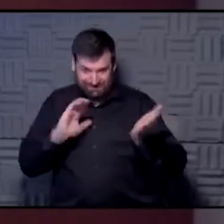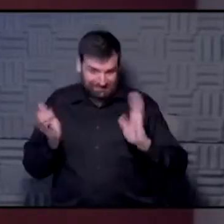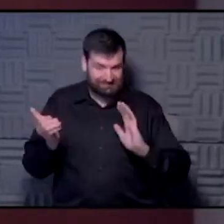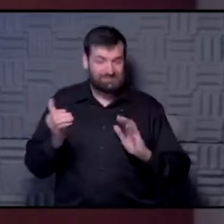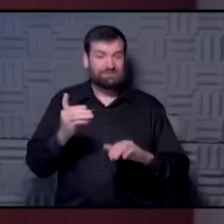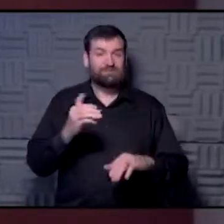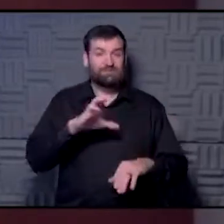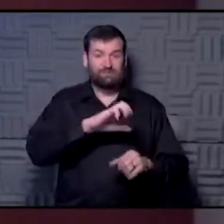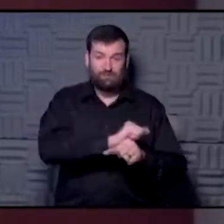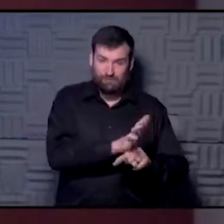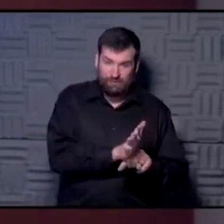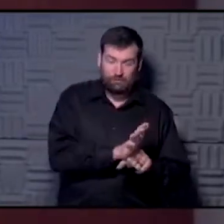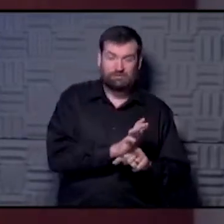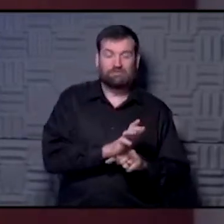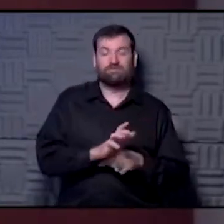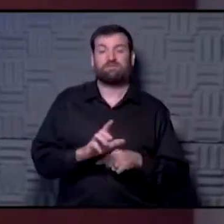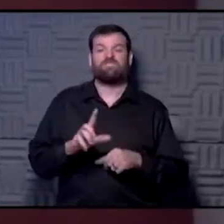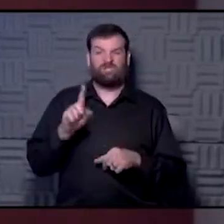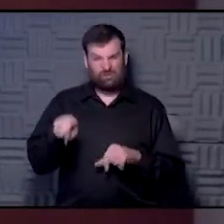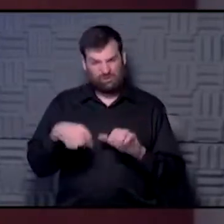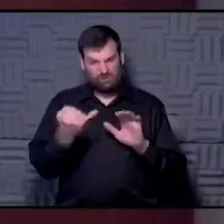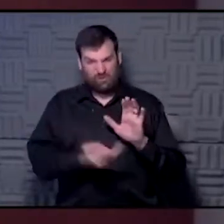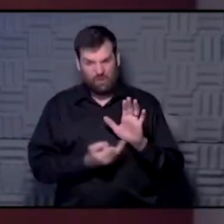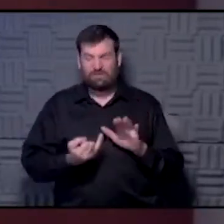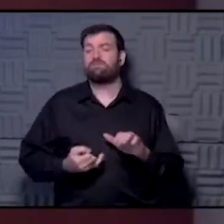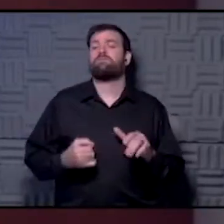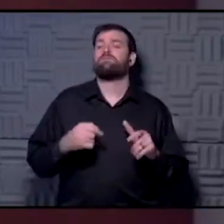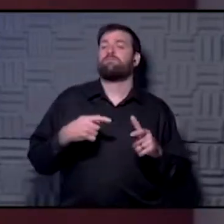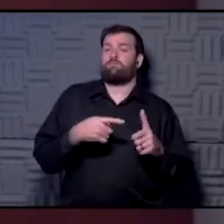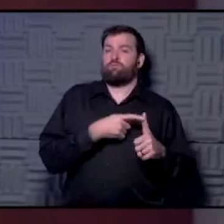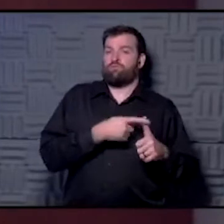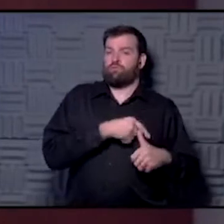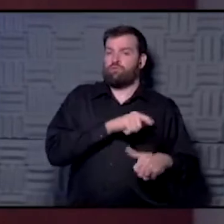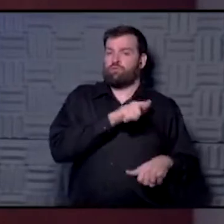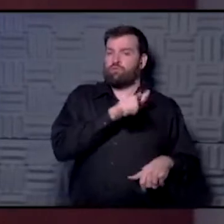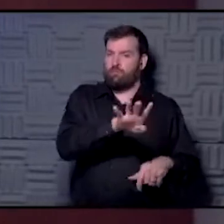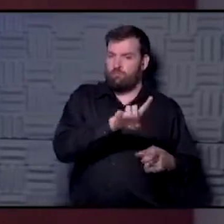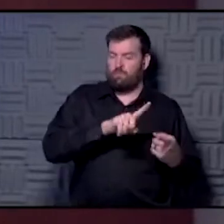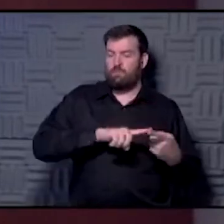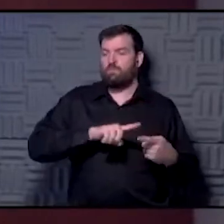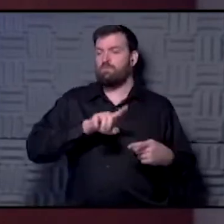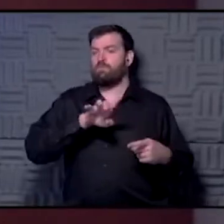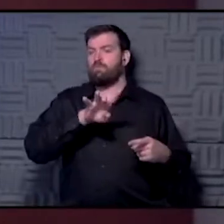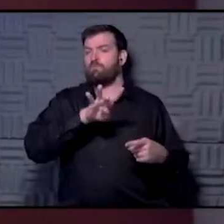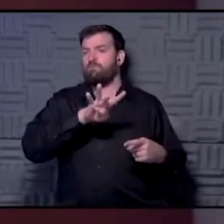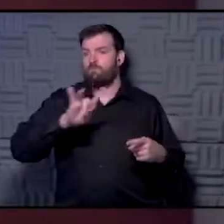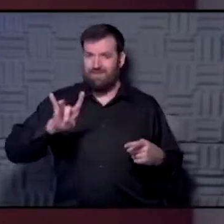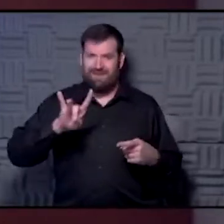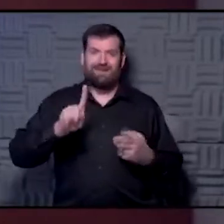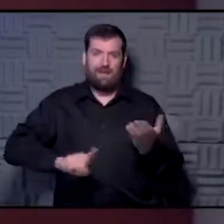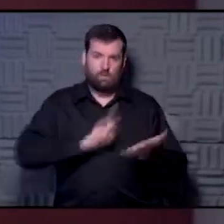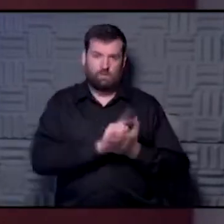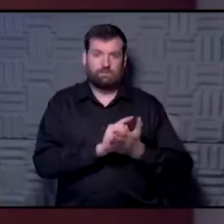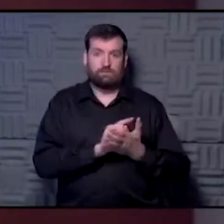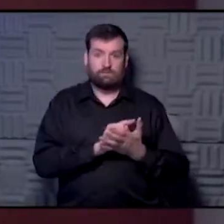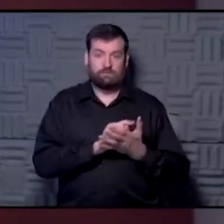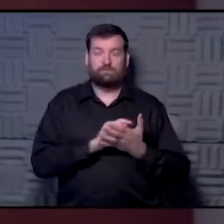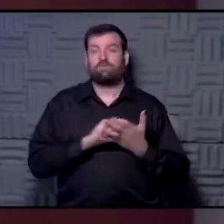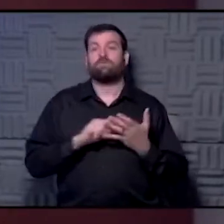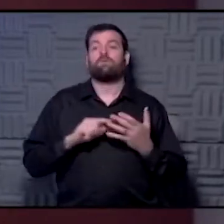quarantine? Yeah. And I think that first probably 24 to 48 hours after you get a flu shot, that would be